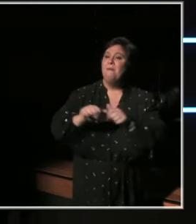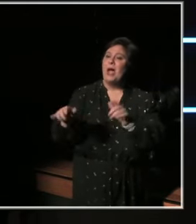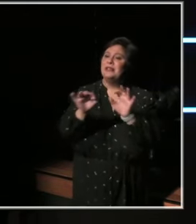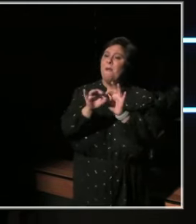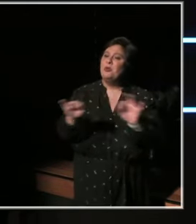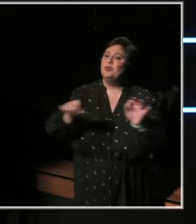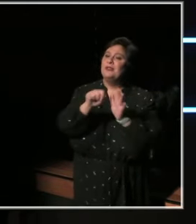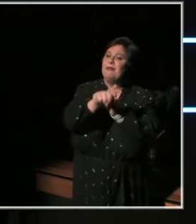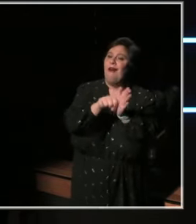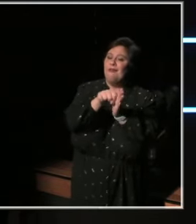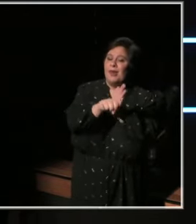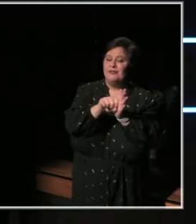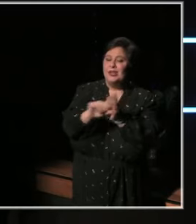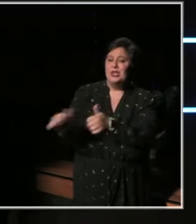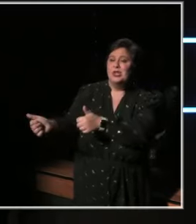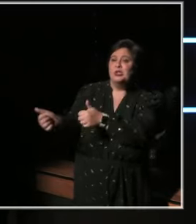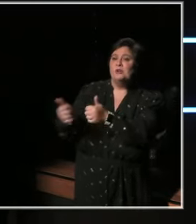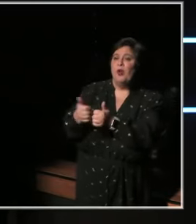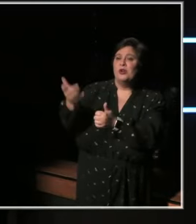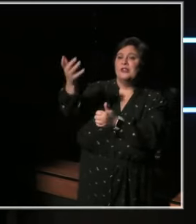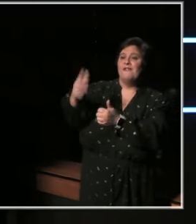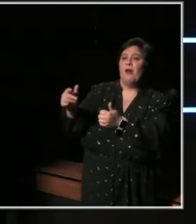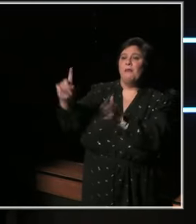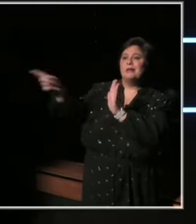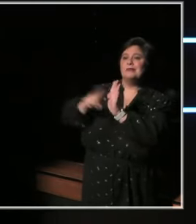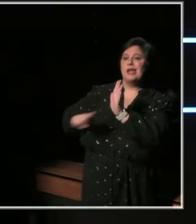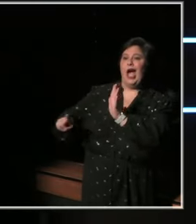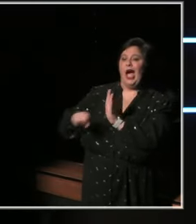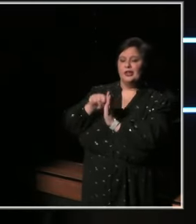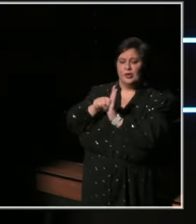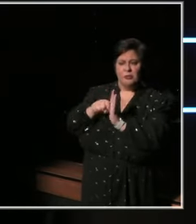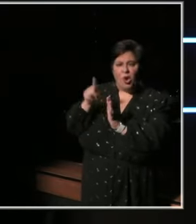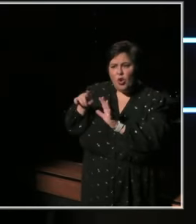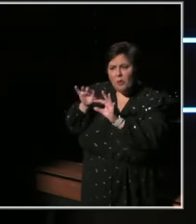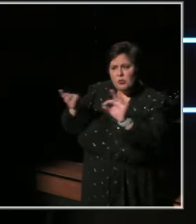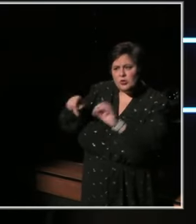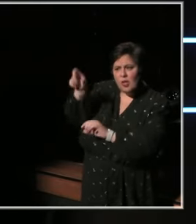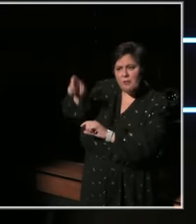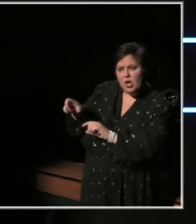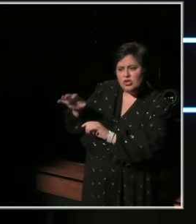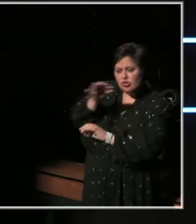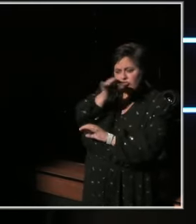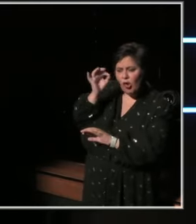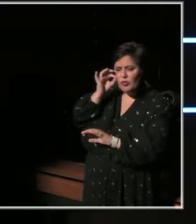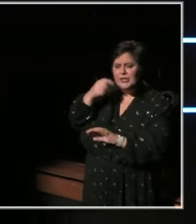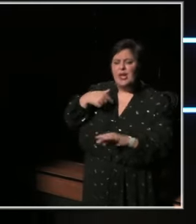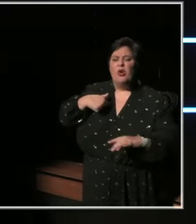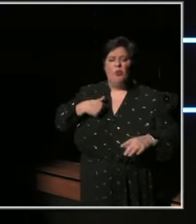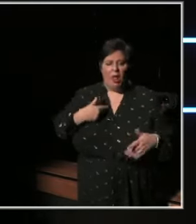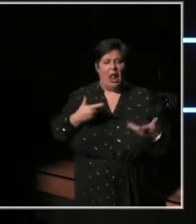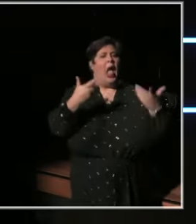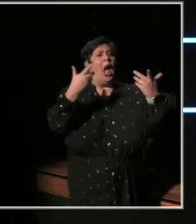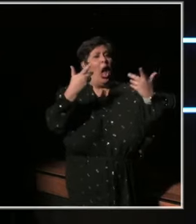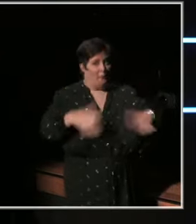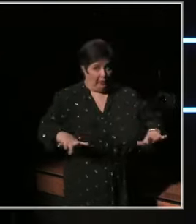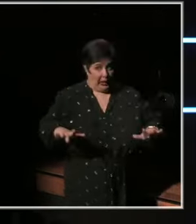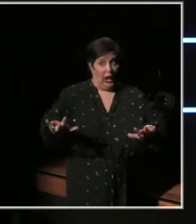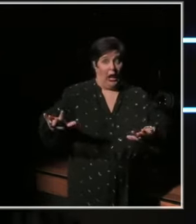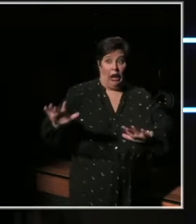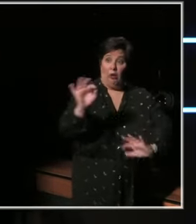Music Documentary, supported by Sky Documentaries. Are you very musical, Rosie? Well, I